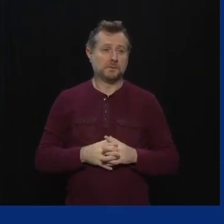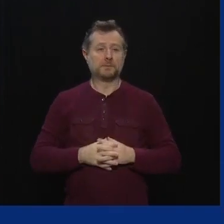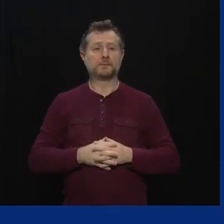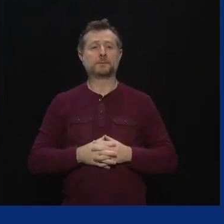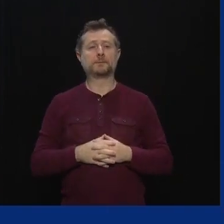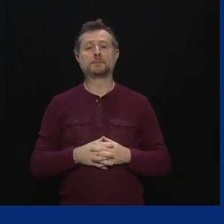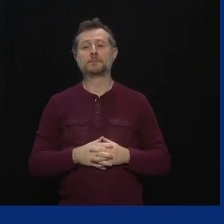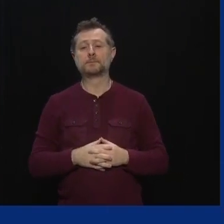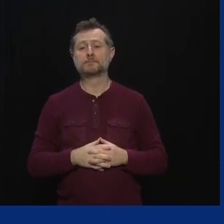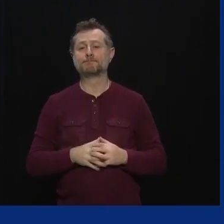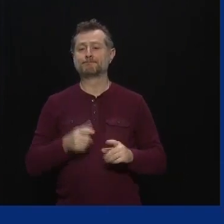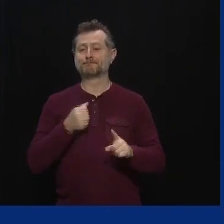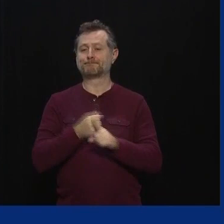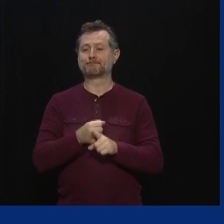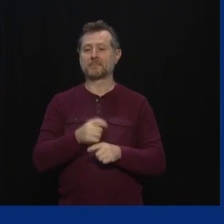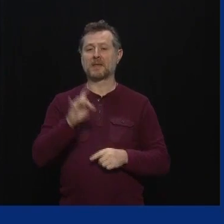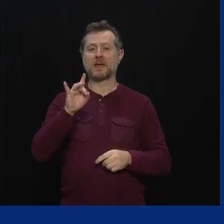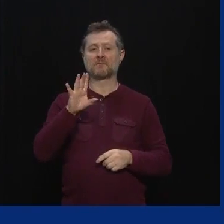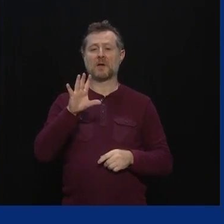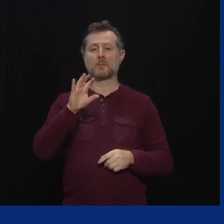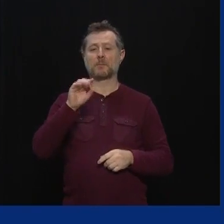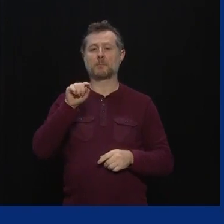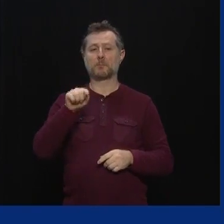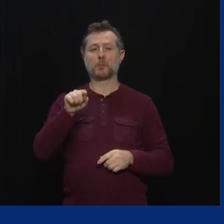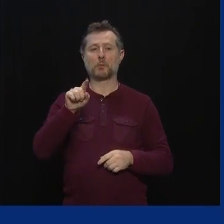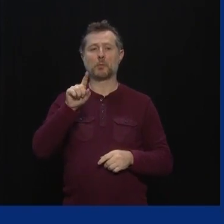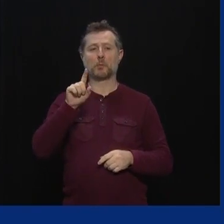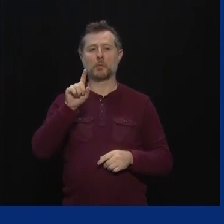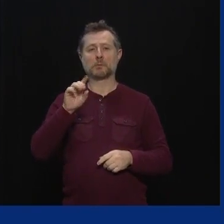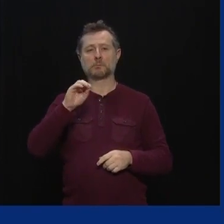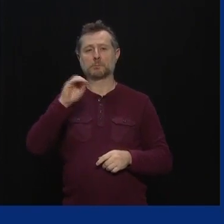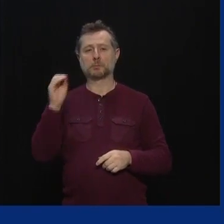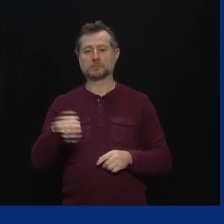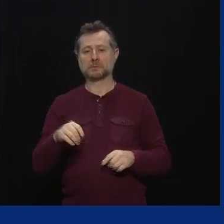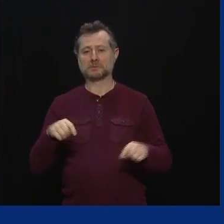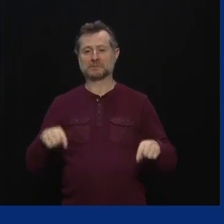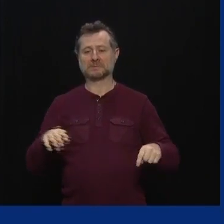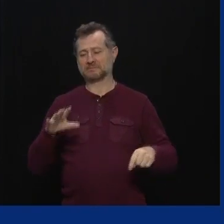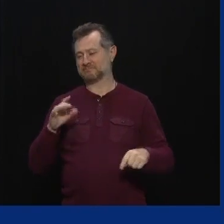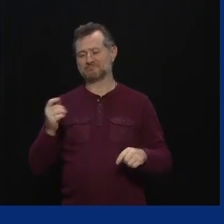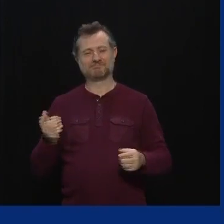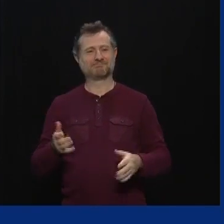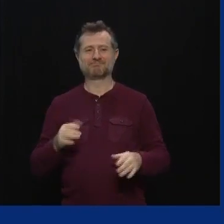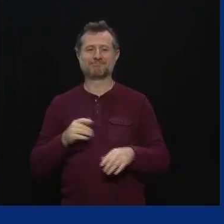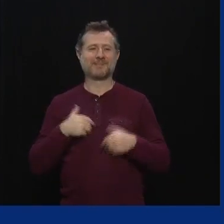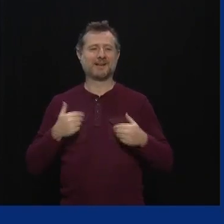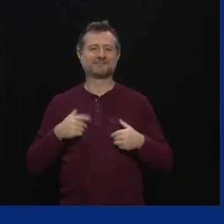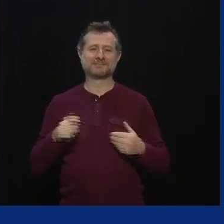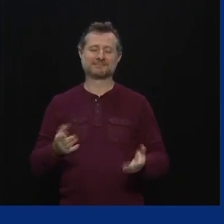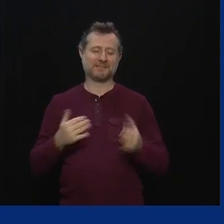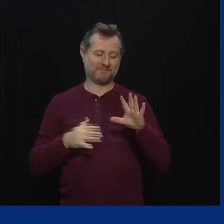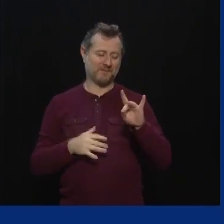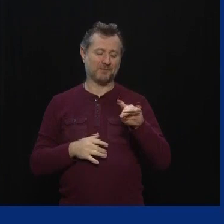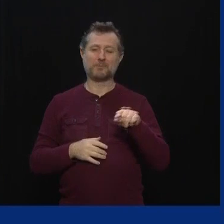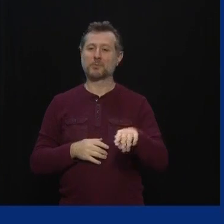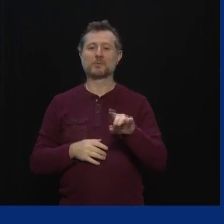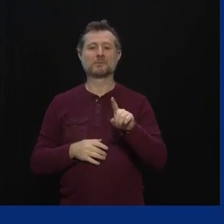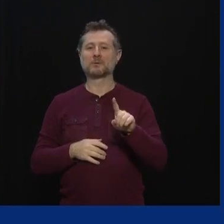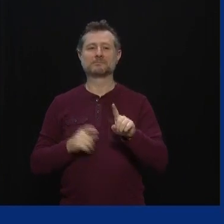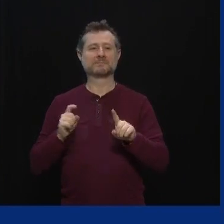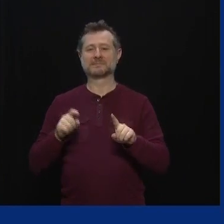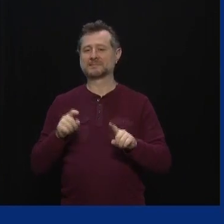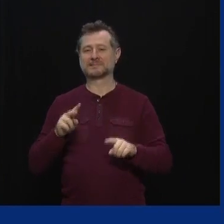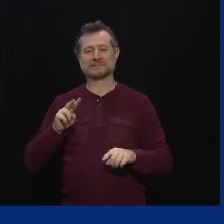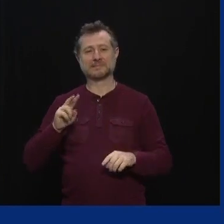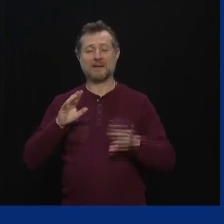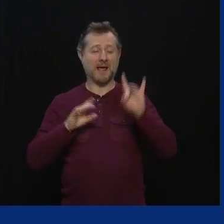85%, 85.1. Have to bump up the numbers among young people and remind people to get their second dose if you've already had your first one. It's